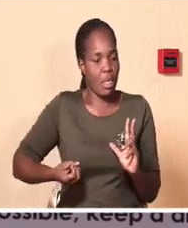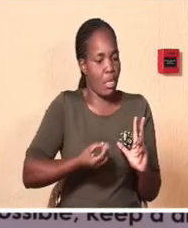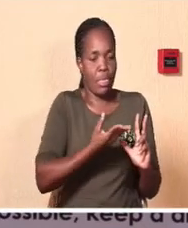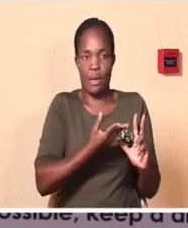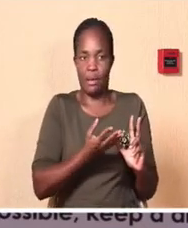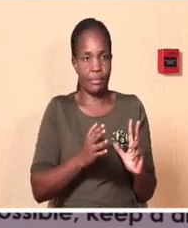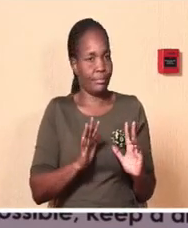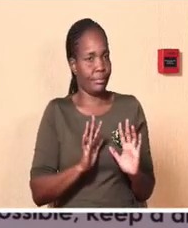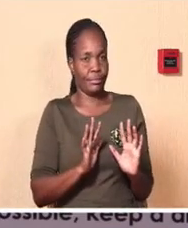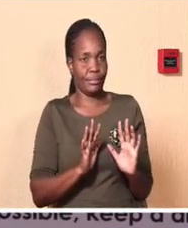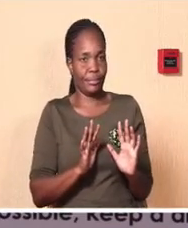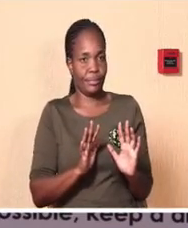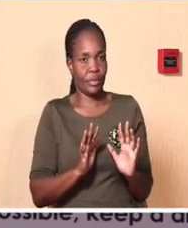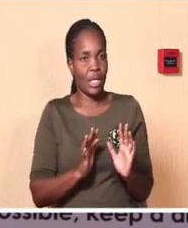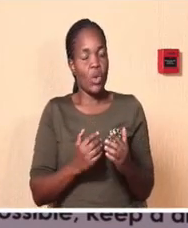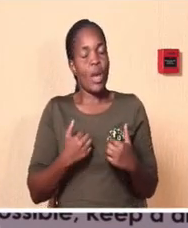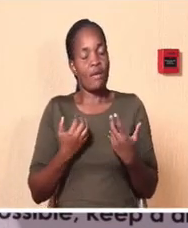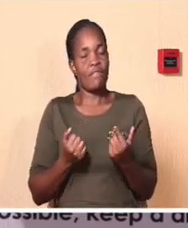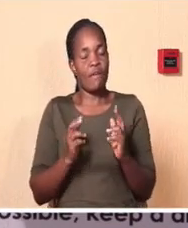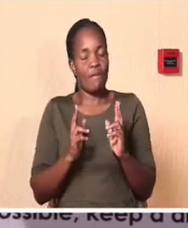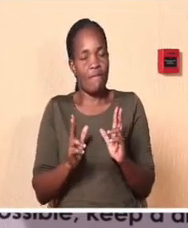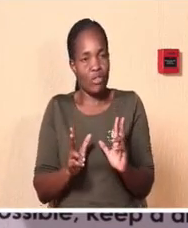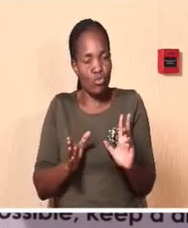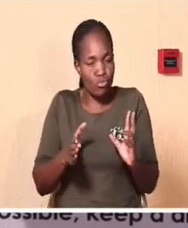the most vulnerable people in